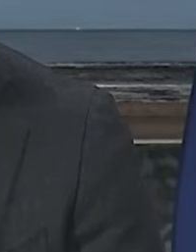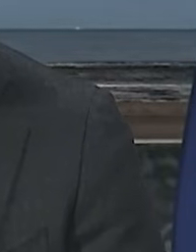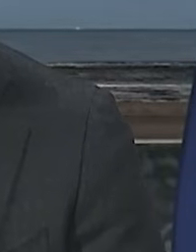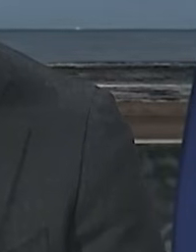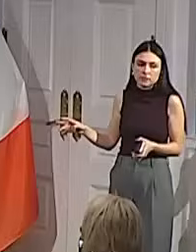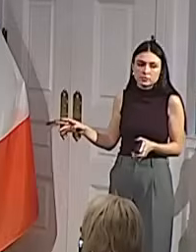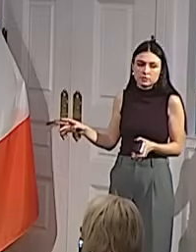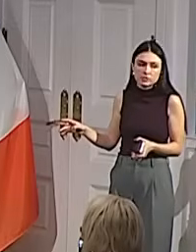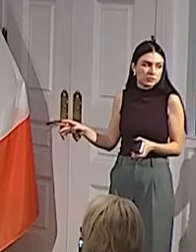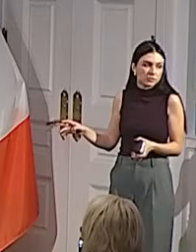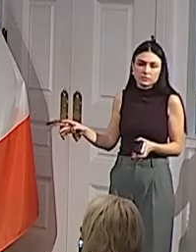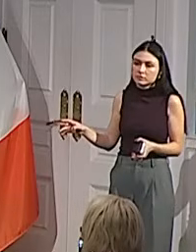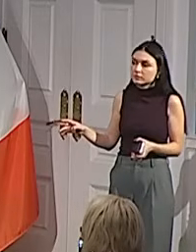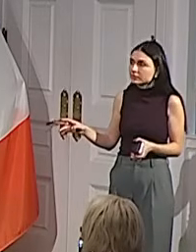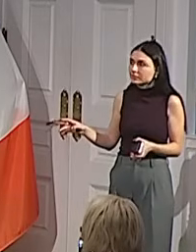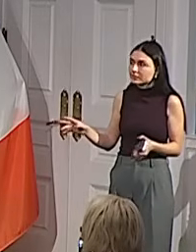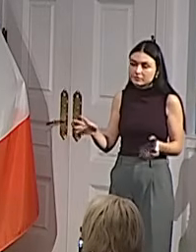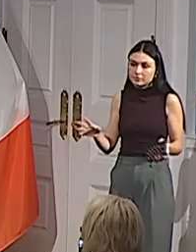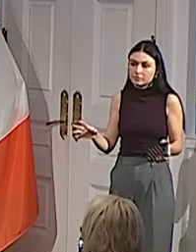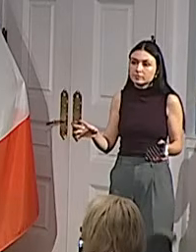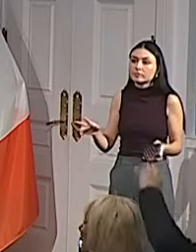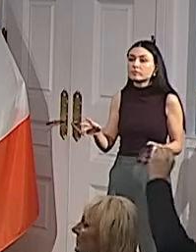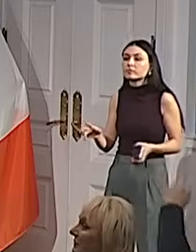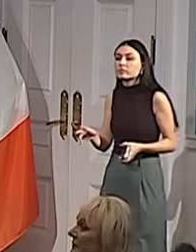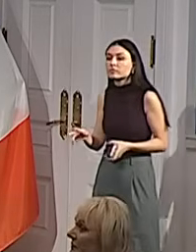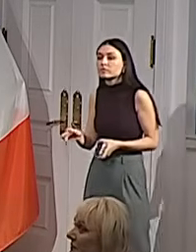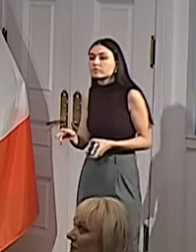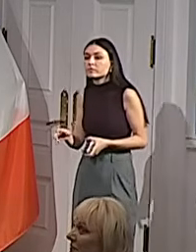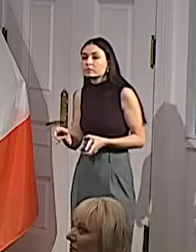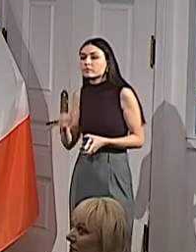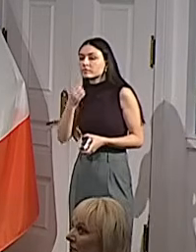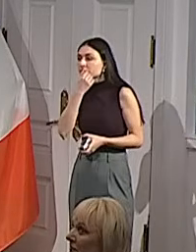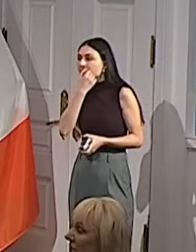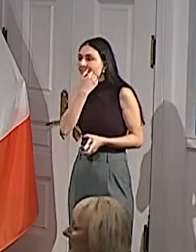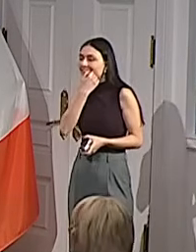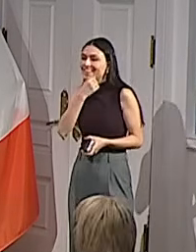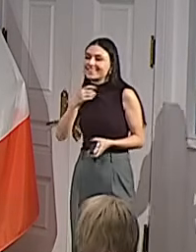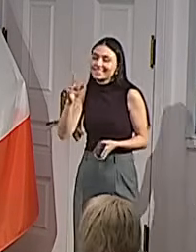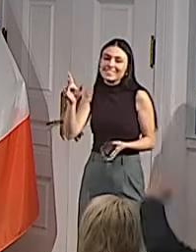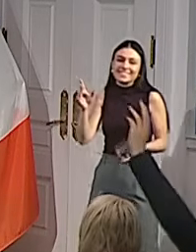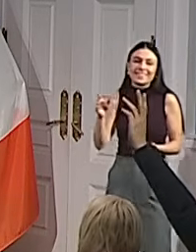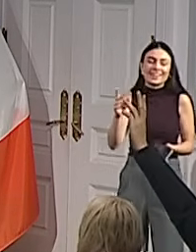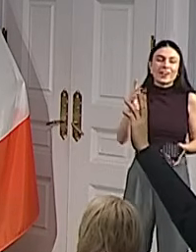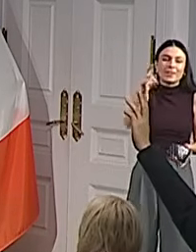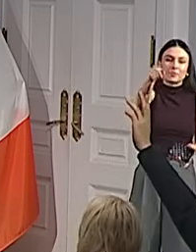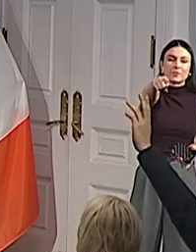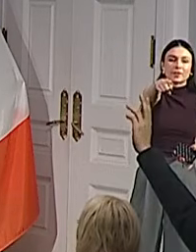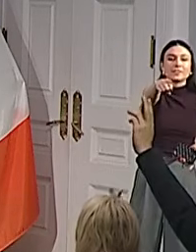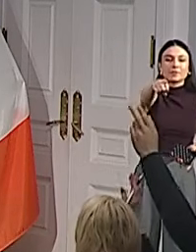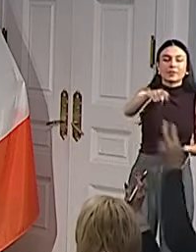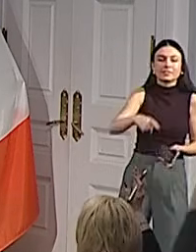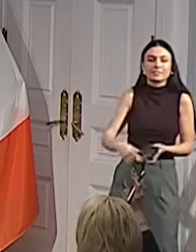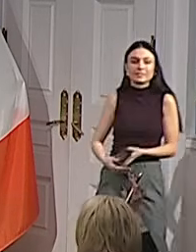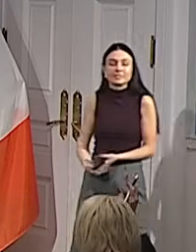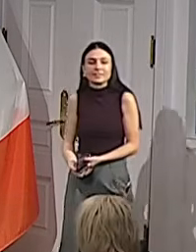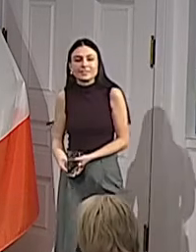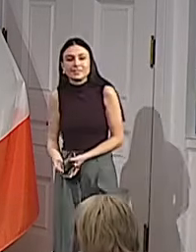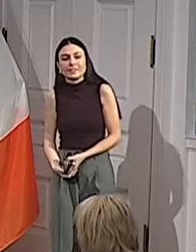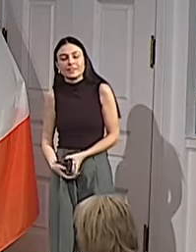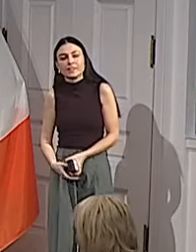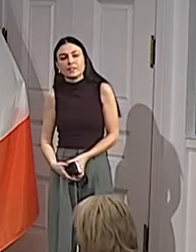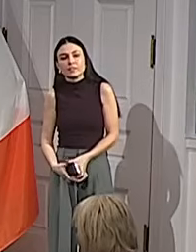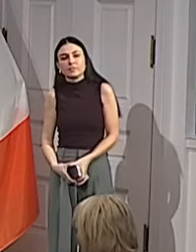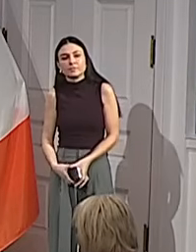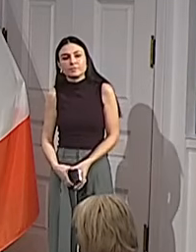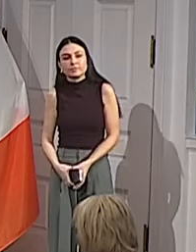commissioner before we keep going? Is DOI investigating the tow truck industry? All right, we'll move on. Thank